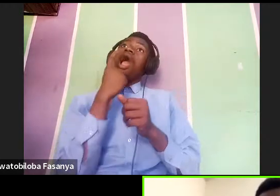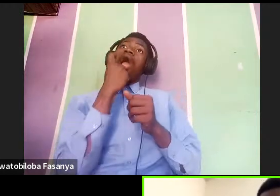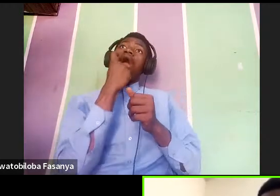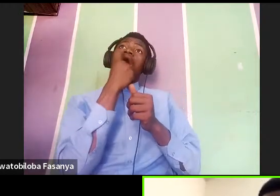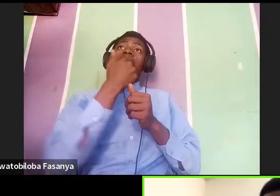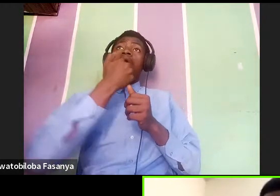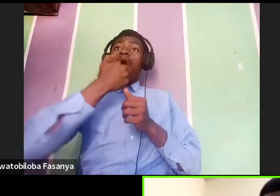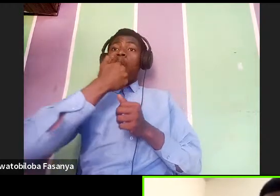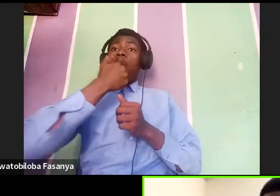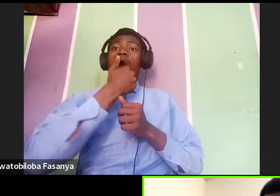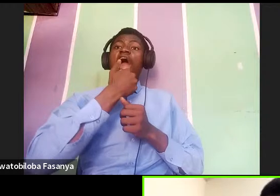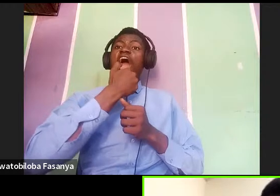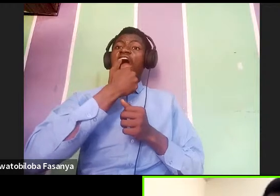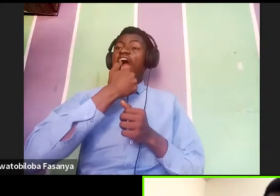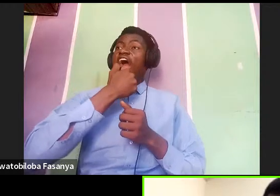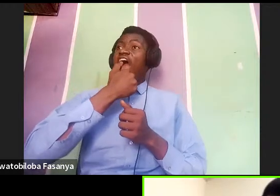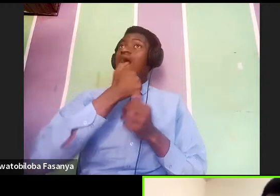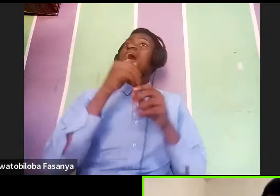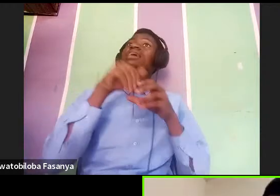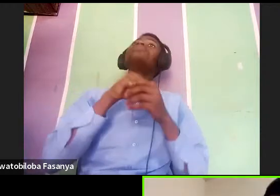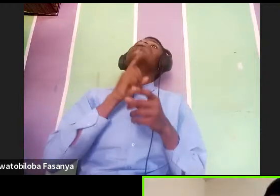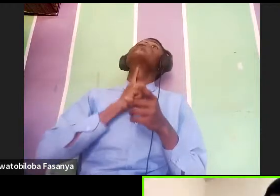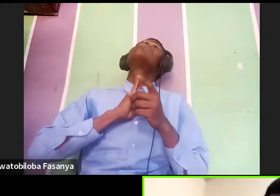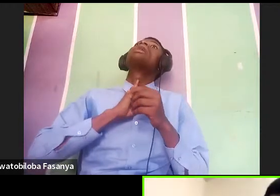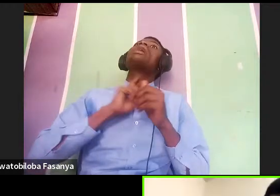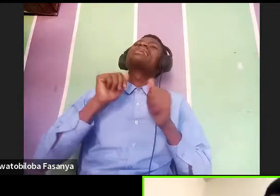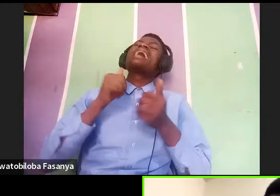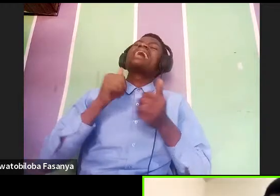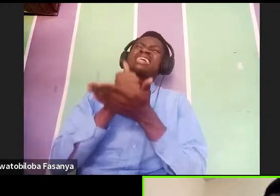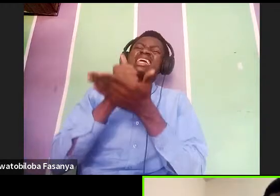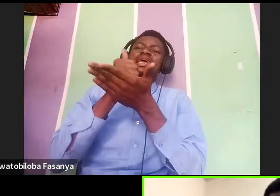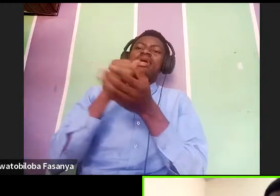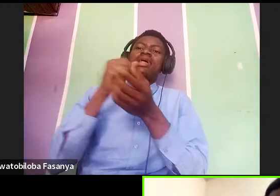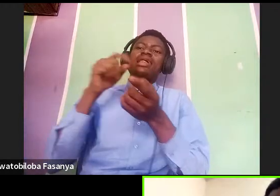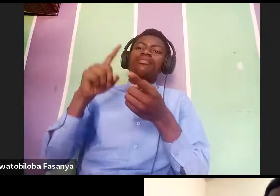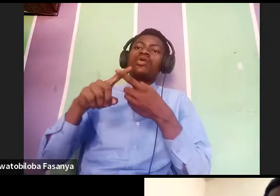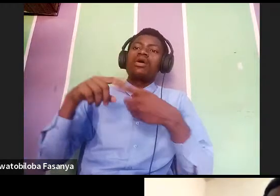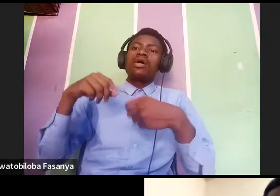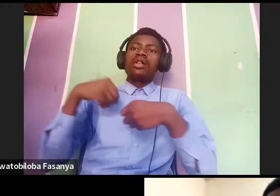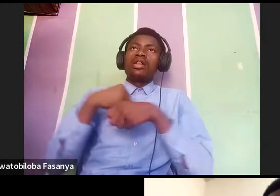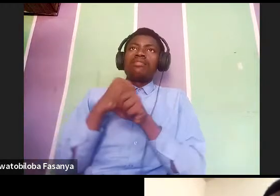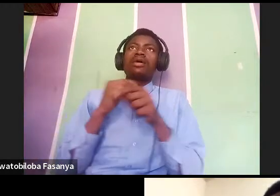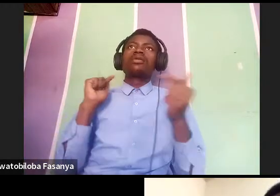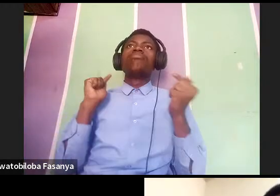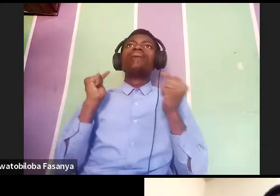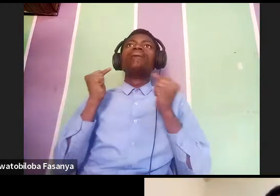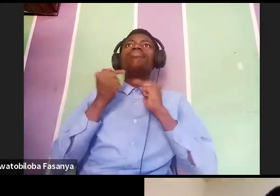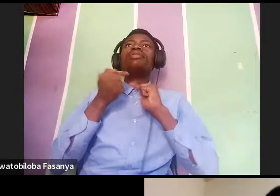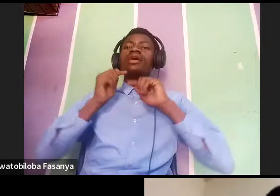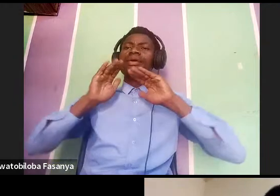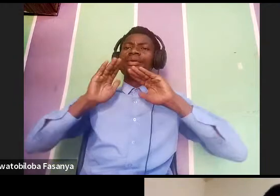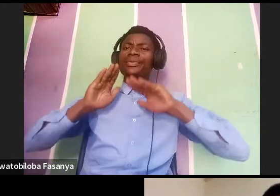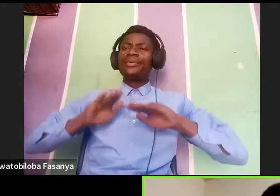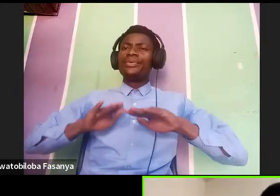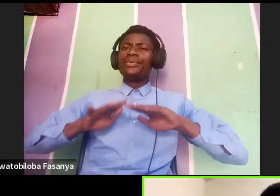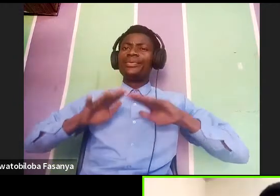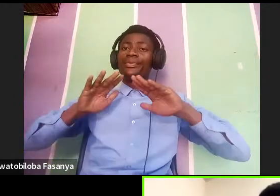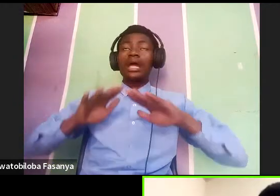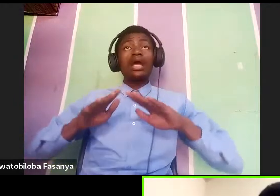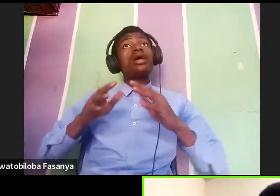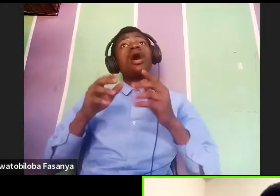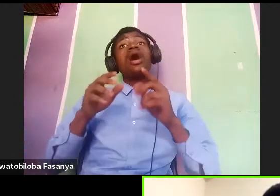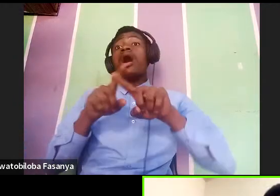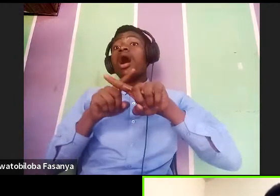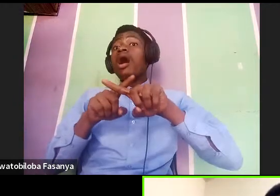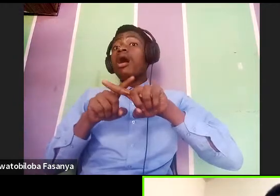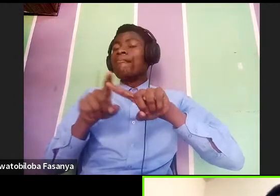help just calm the pain and the soreness in the area. So it's all about how the individual gauges